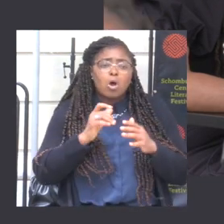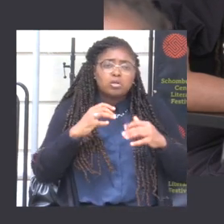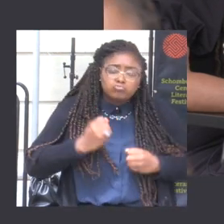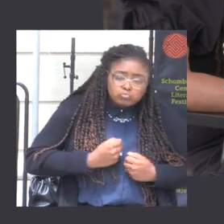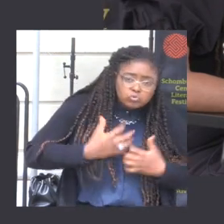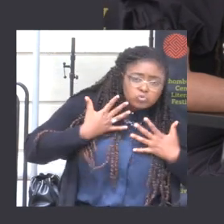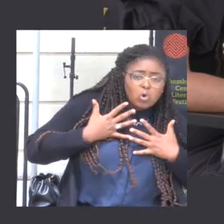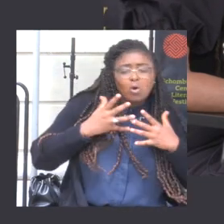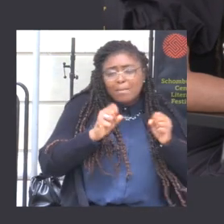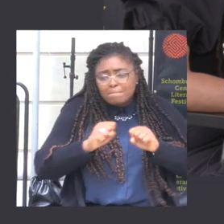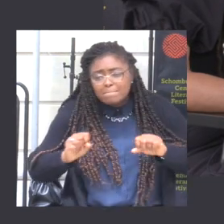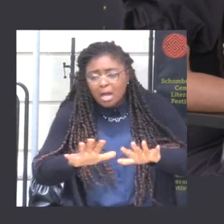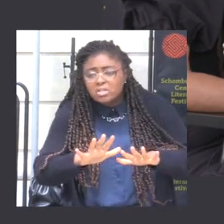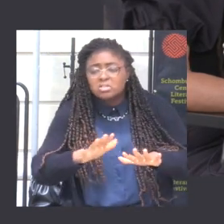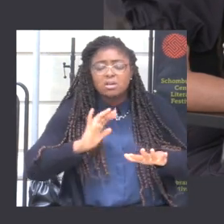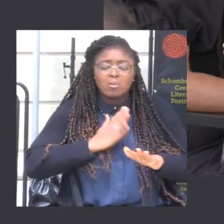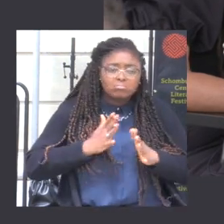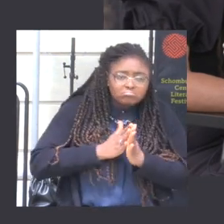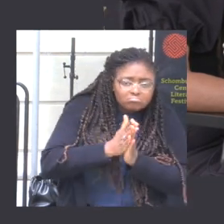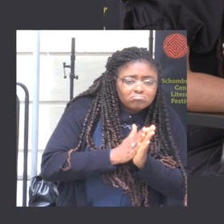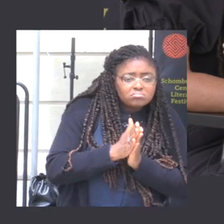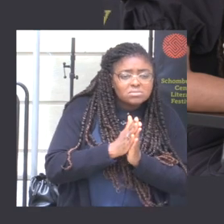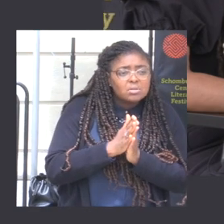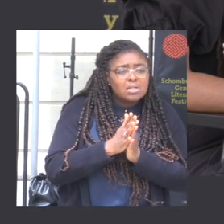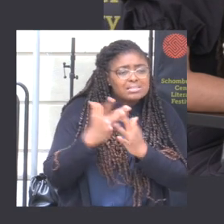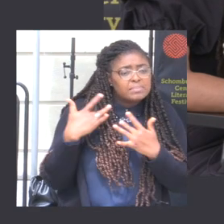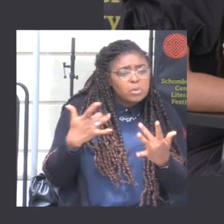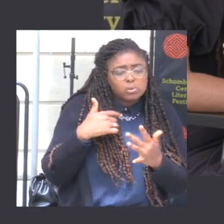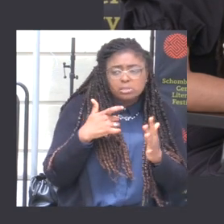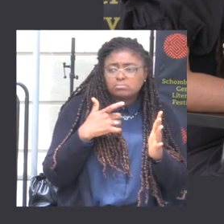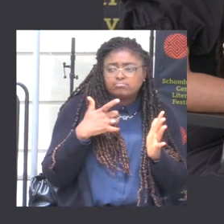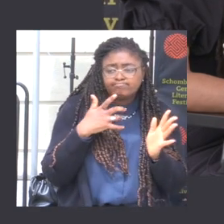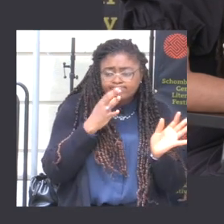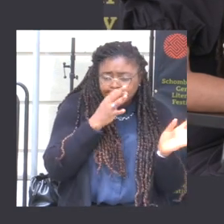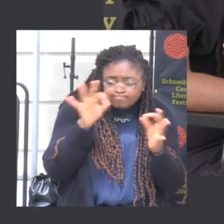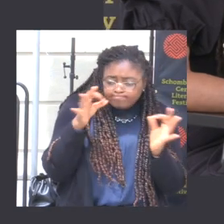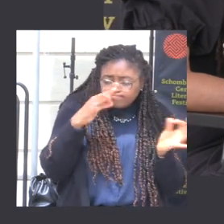creativity that's often, we're so distracted with dealing with racism